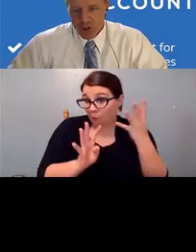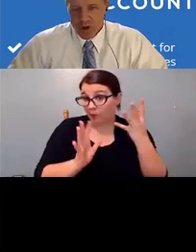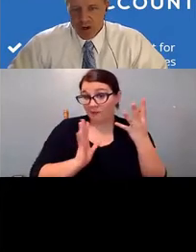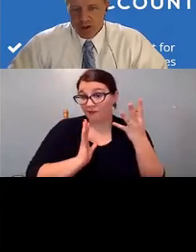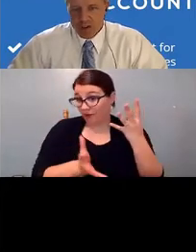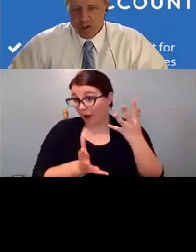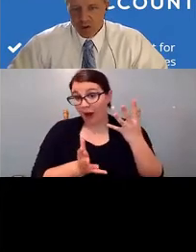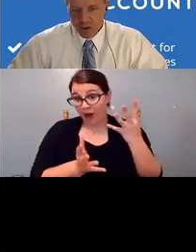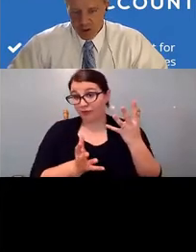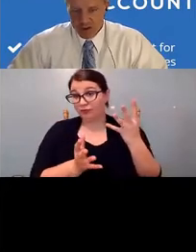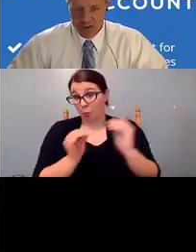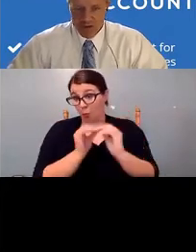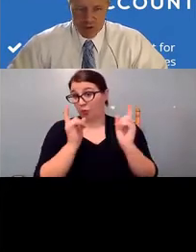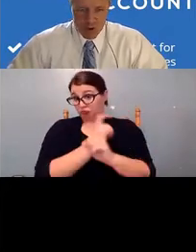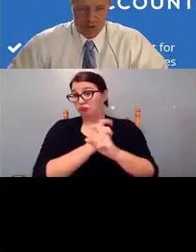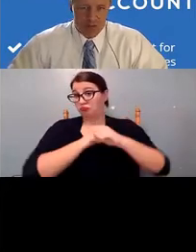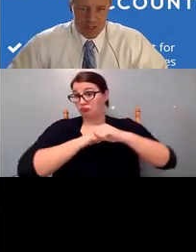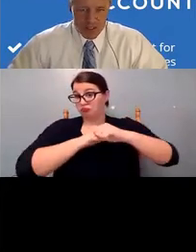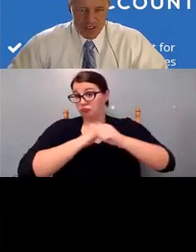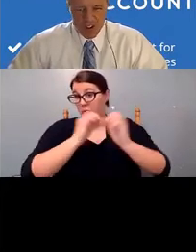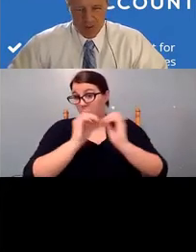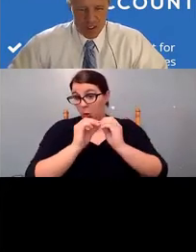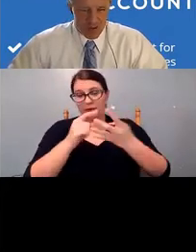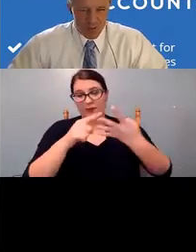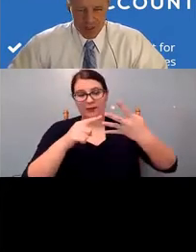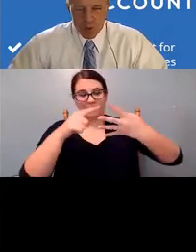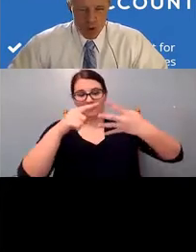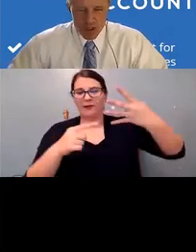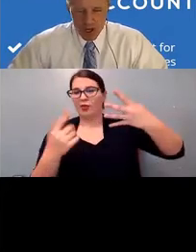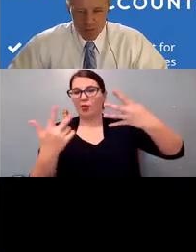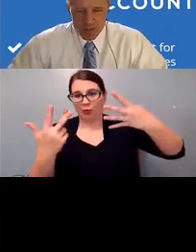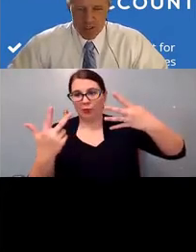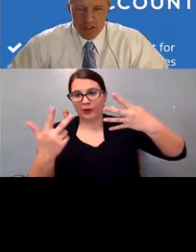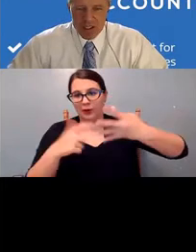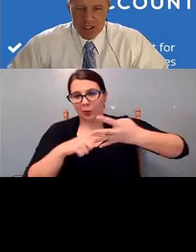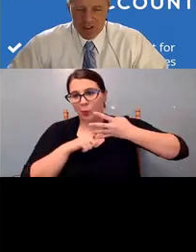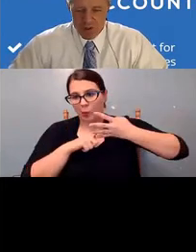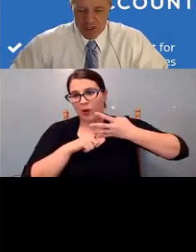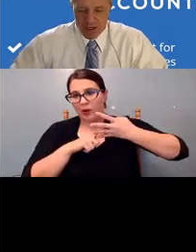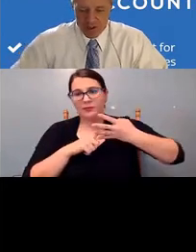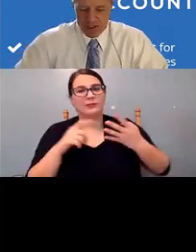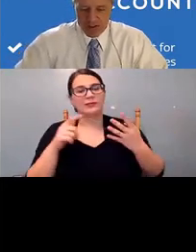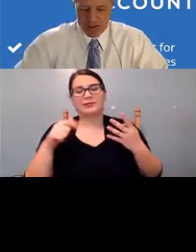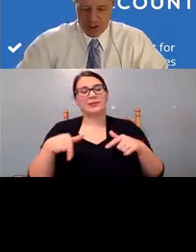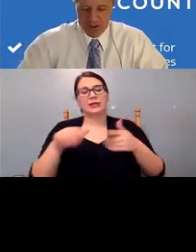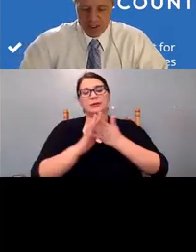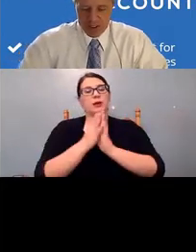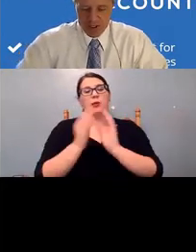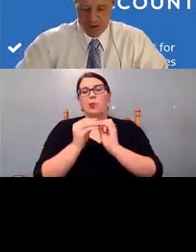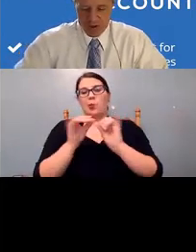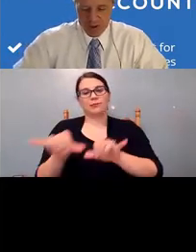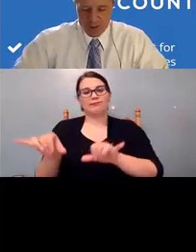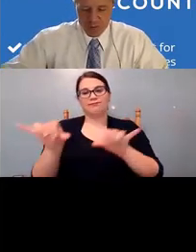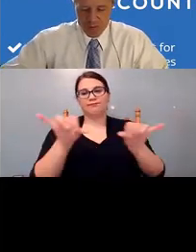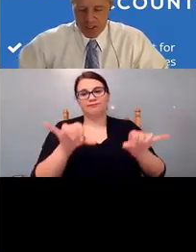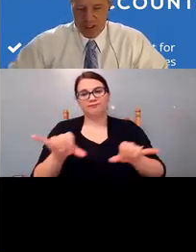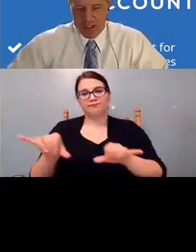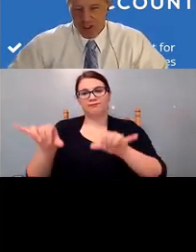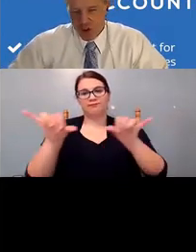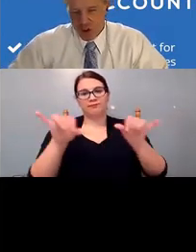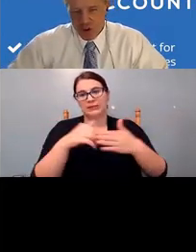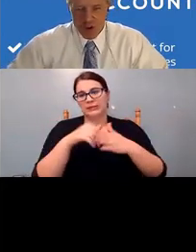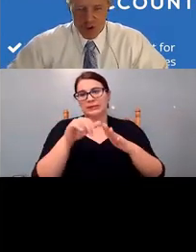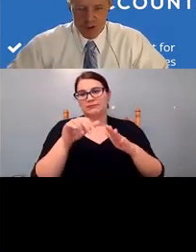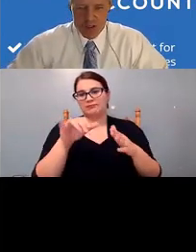only required to do 3 of the 4. This is becoming more common in the industry nowadays, so hopefully this won't be